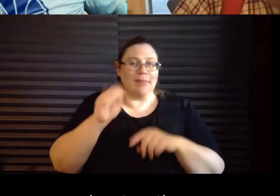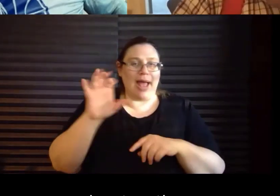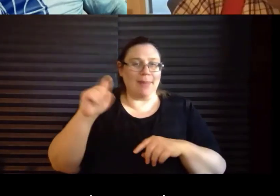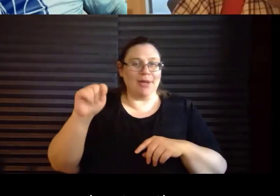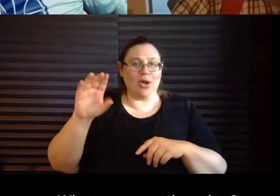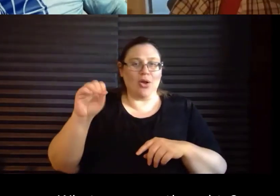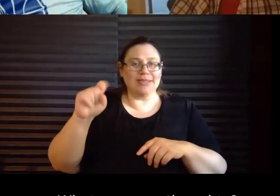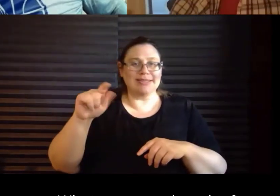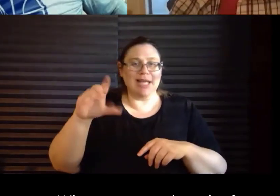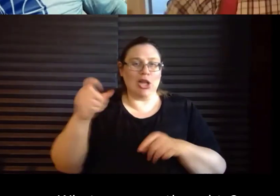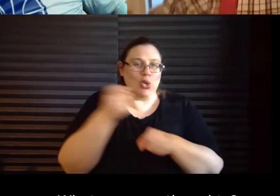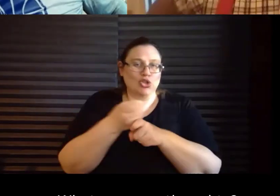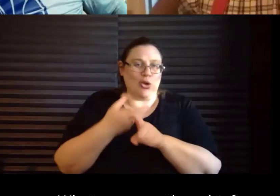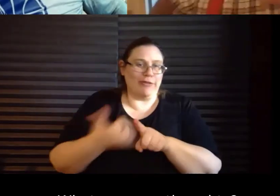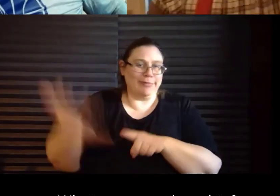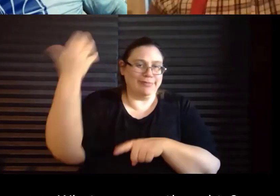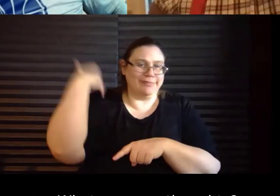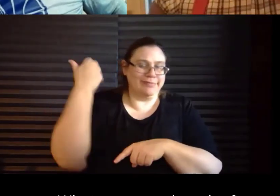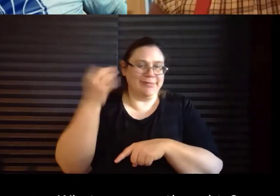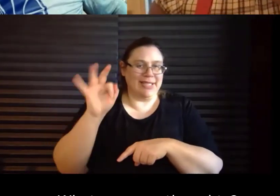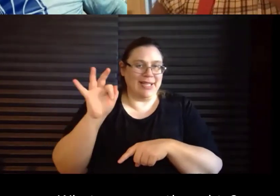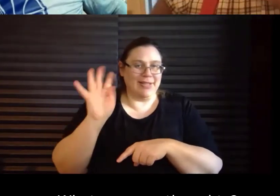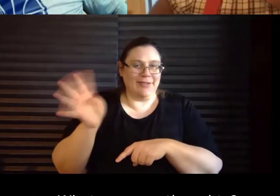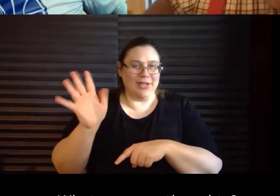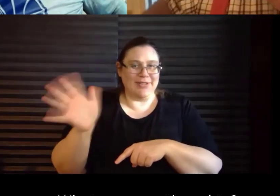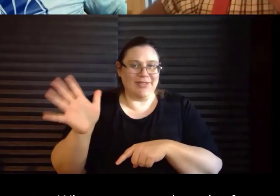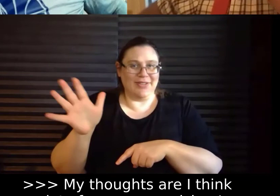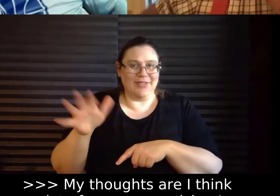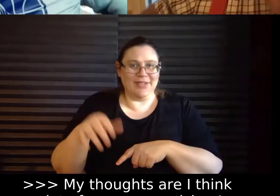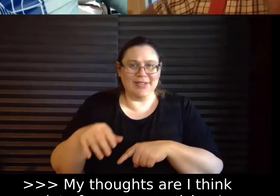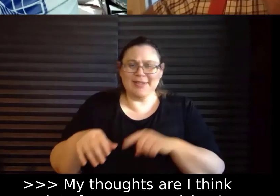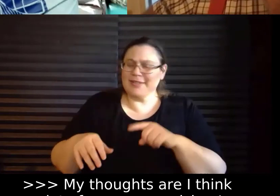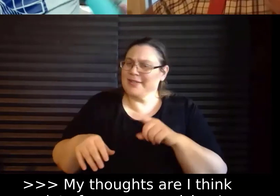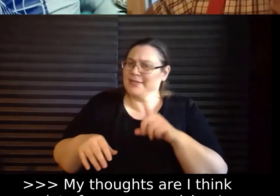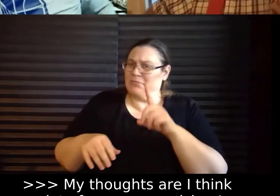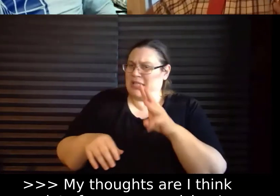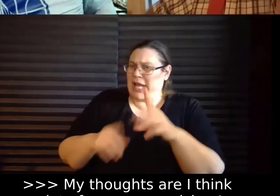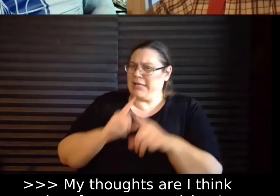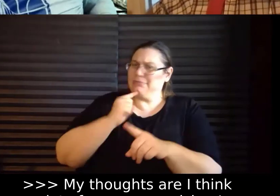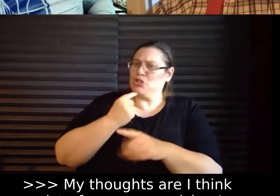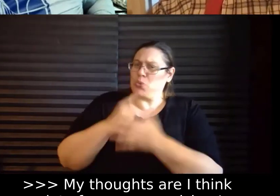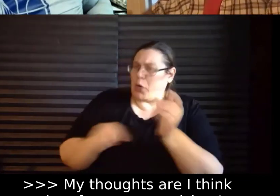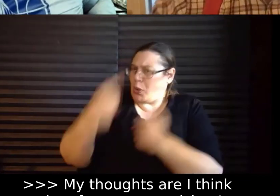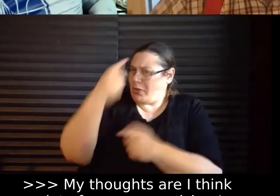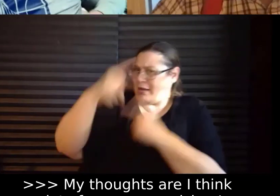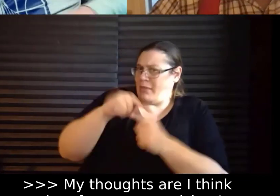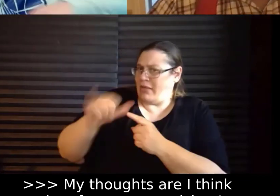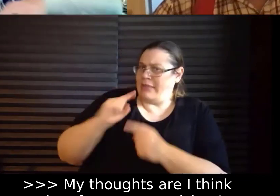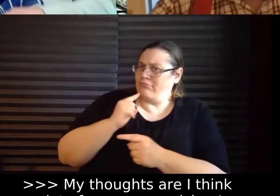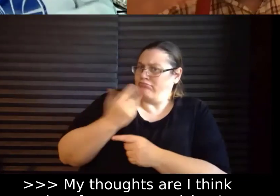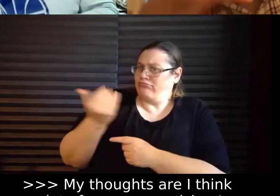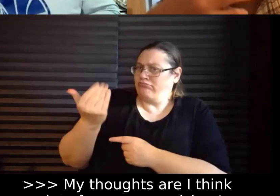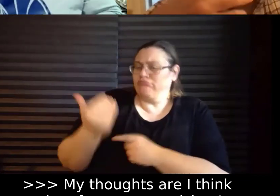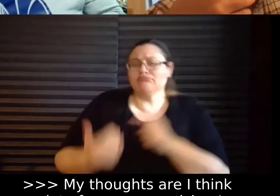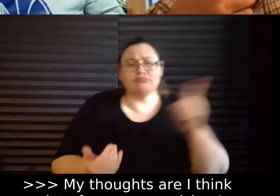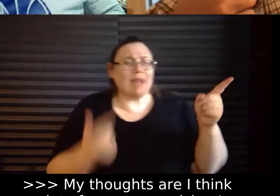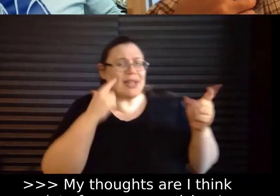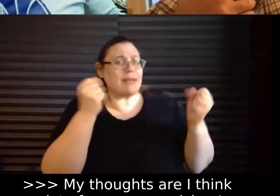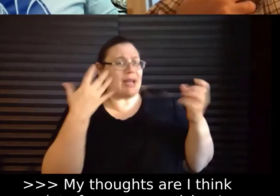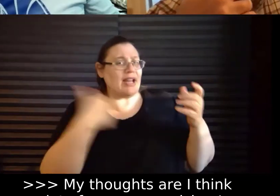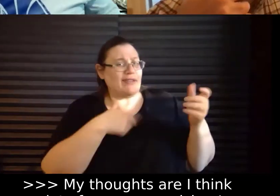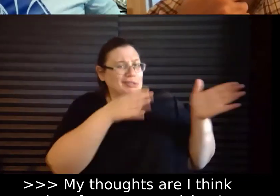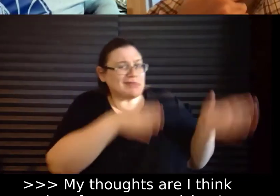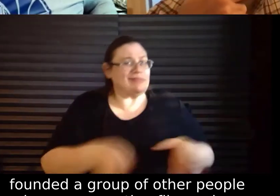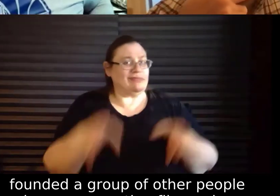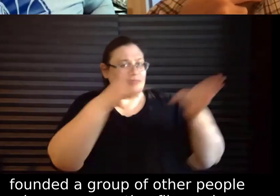routine. Look, there are really good. What's your thoughts on it? Well, my thoughts are is that I think a lot of us are organizing,